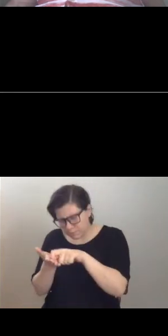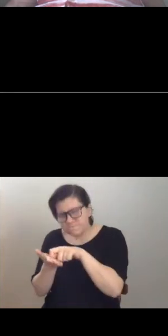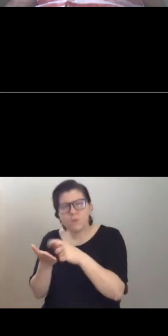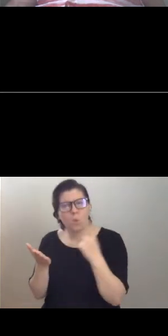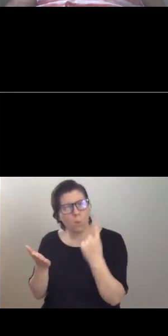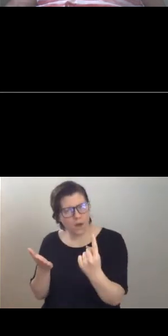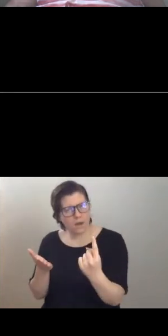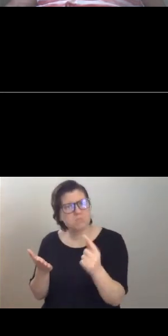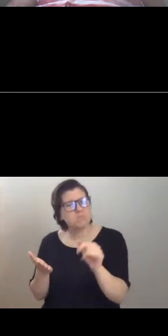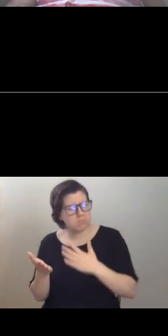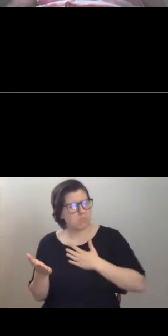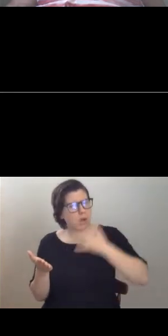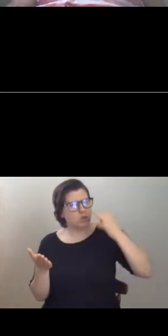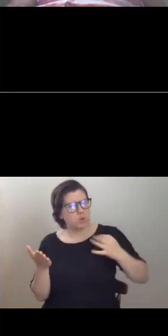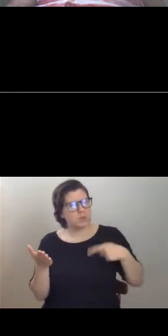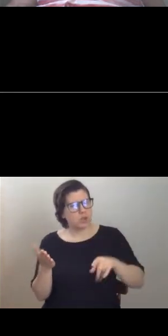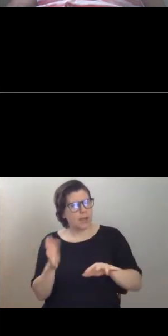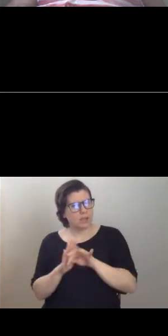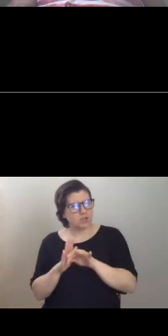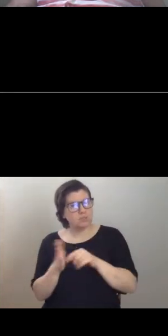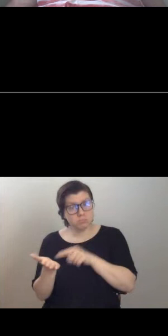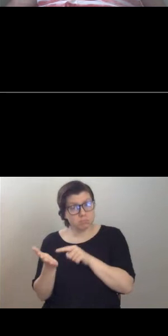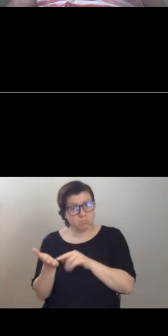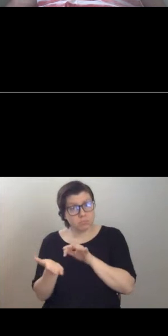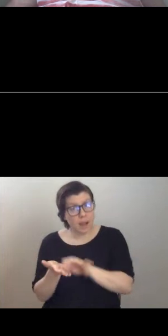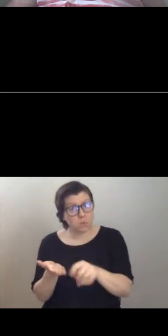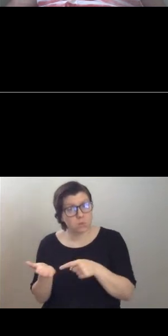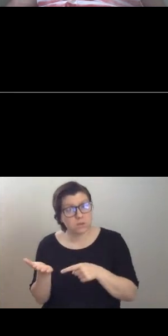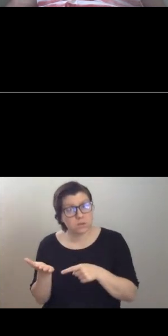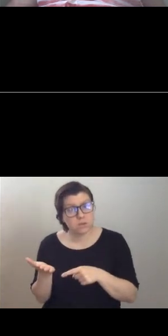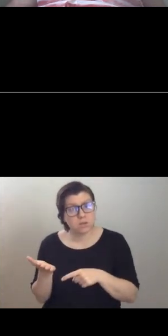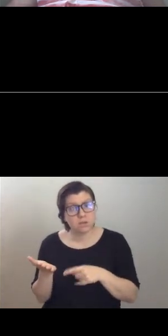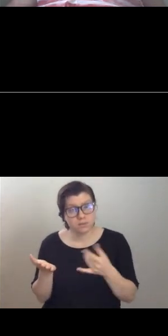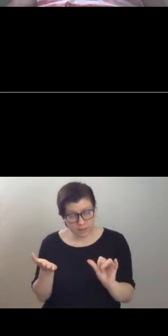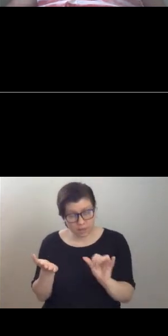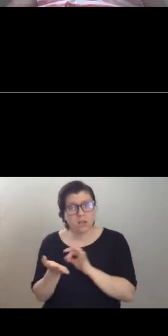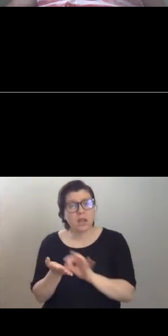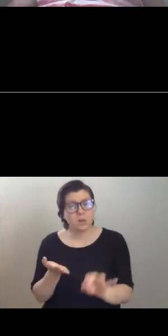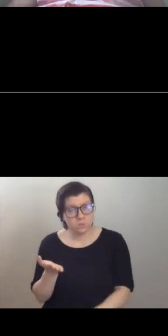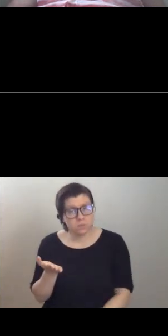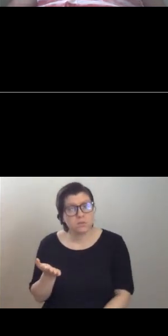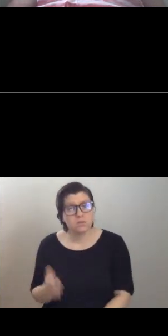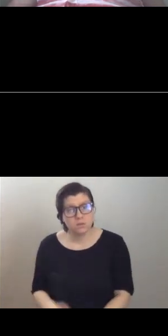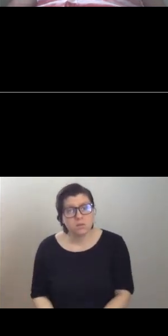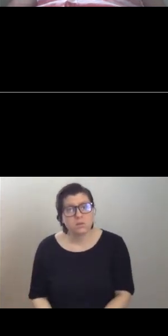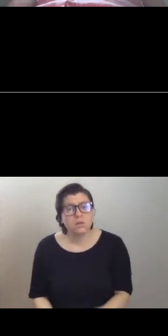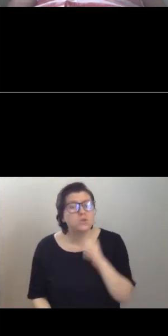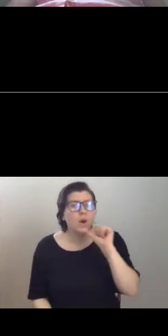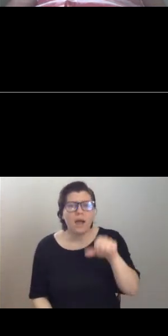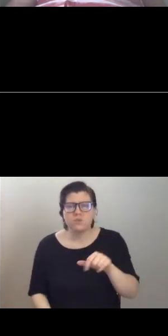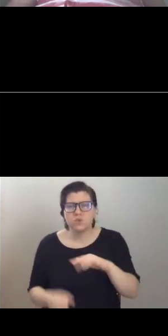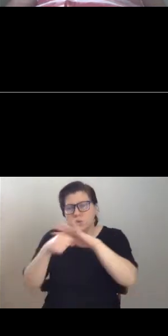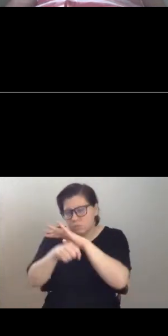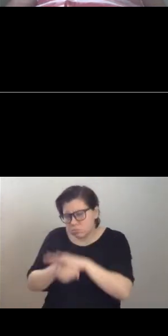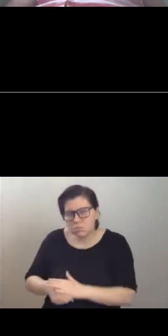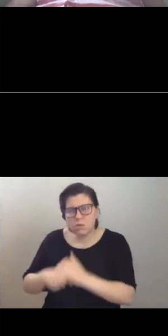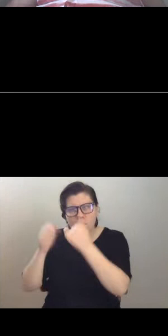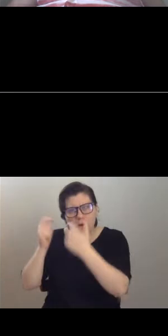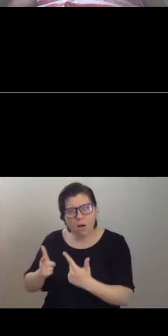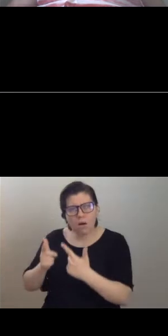was your choice during election, your ballot will be counted. And you do not have to complete every